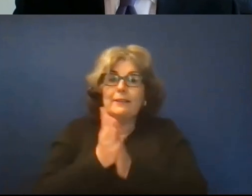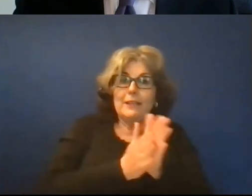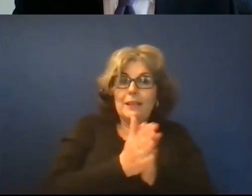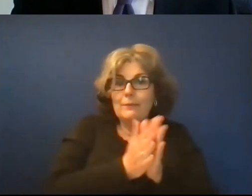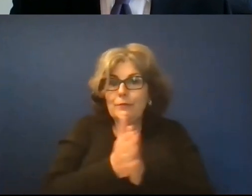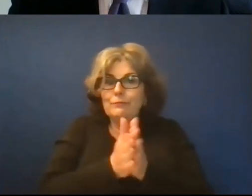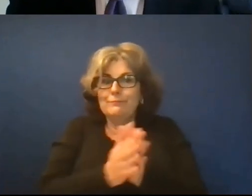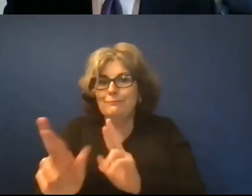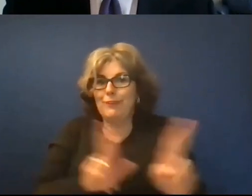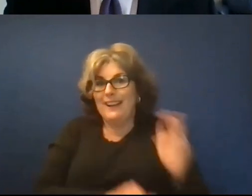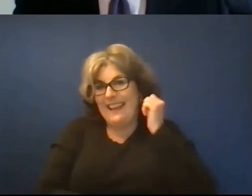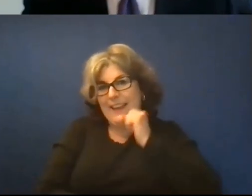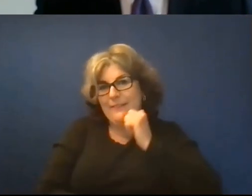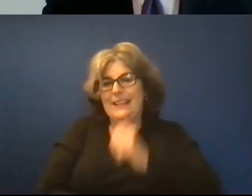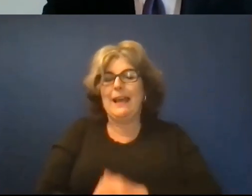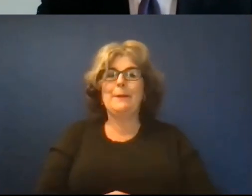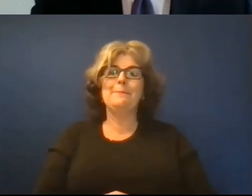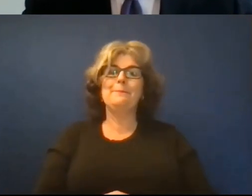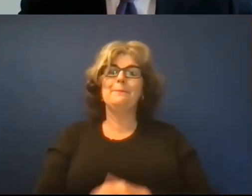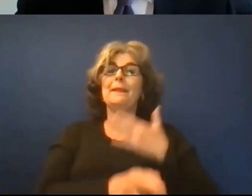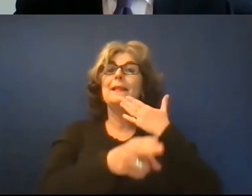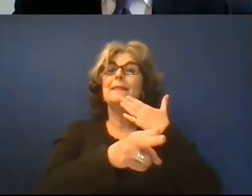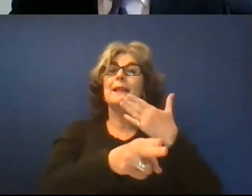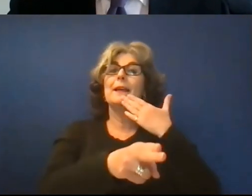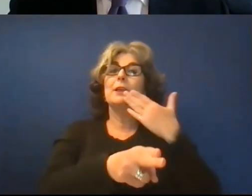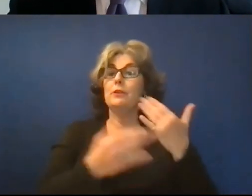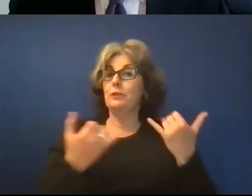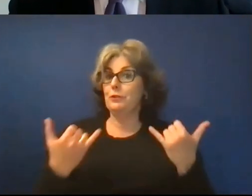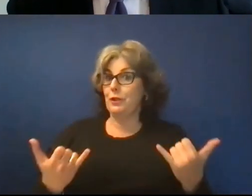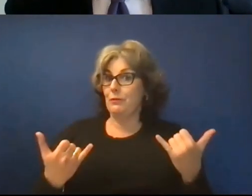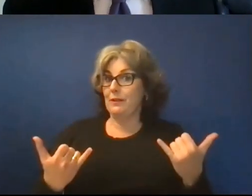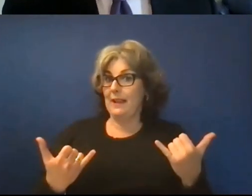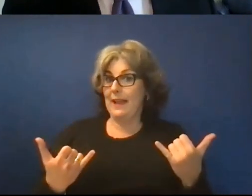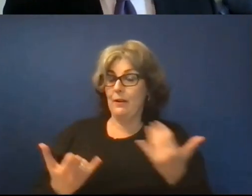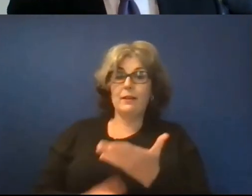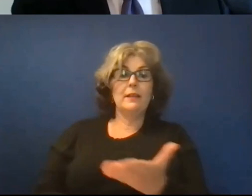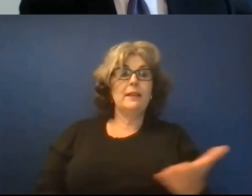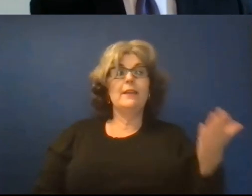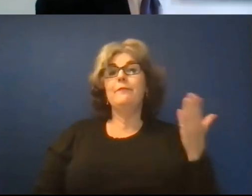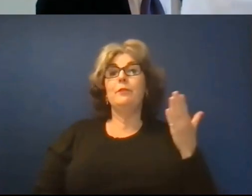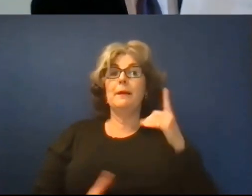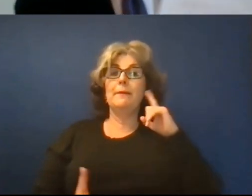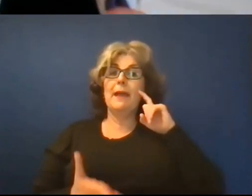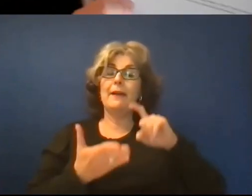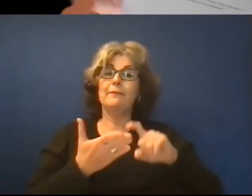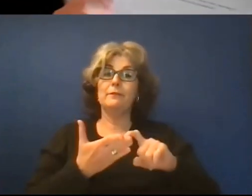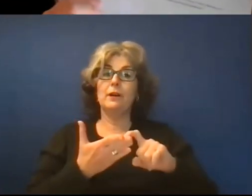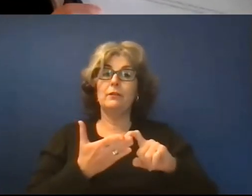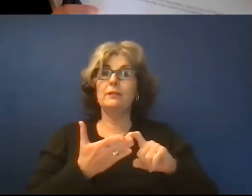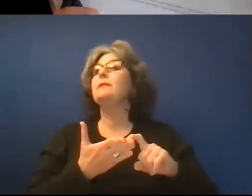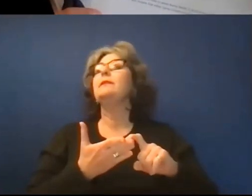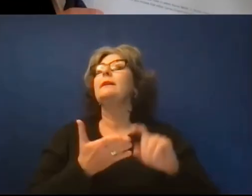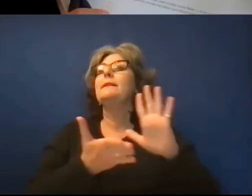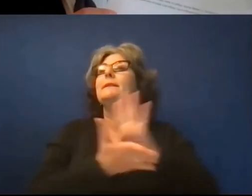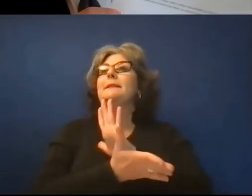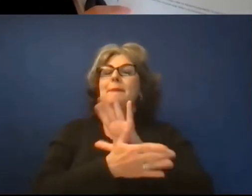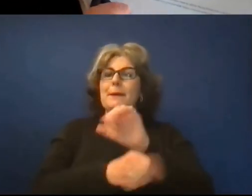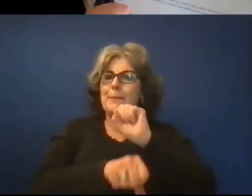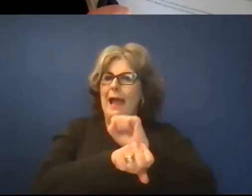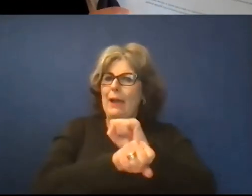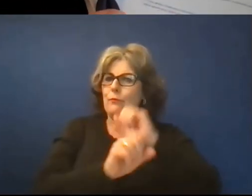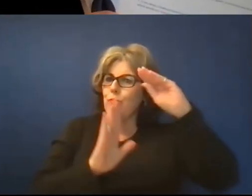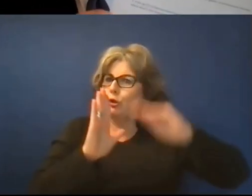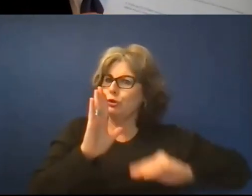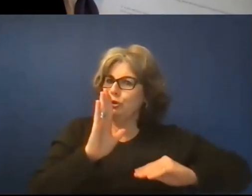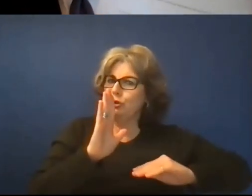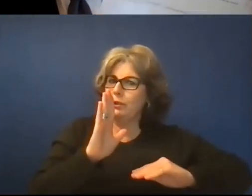day. Thank you very much. So what I'd like to do first, those of you may have seen come through, we put together a worksheet, right?